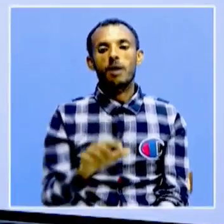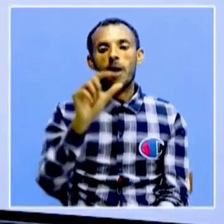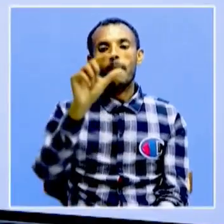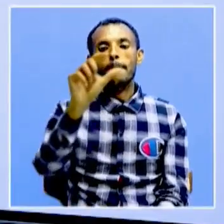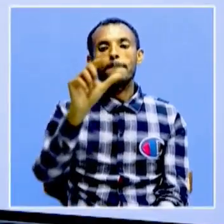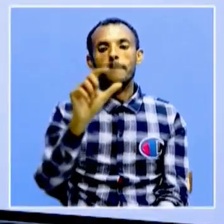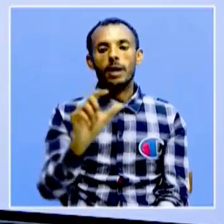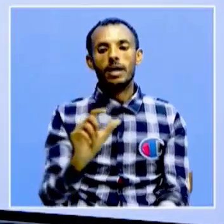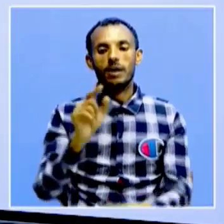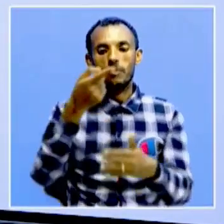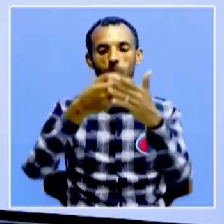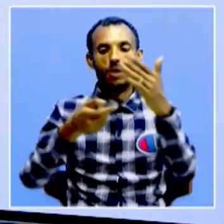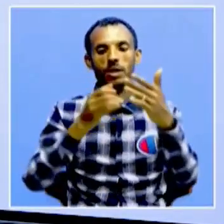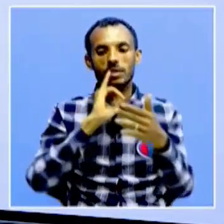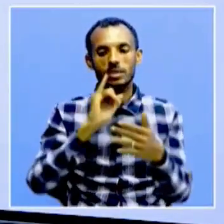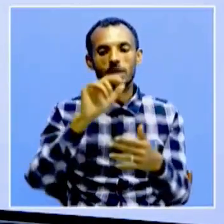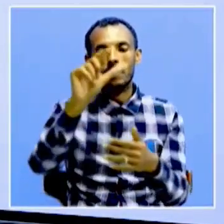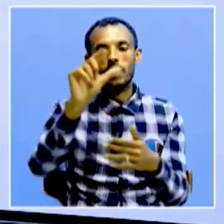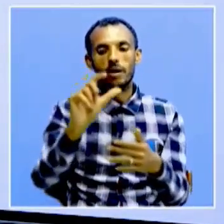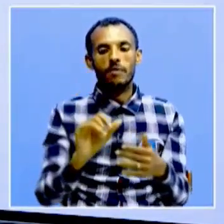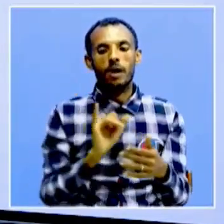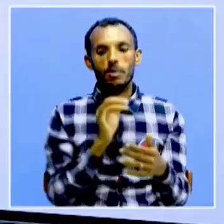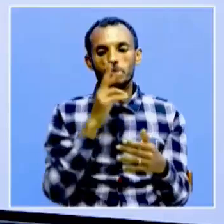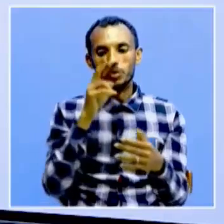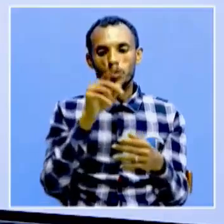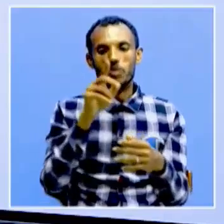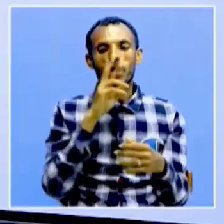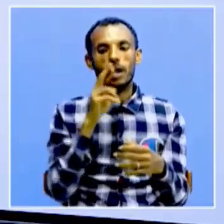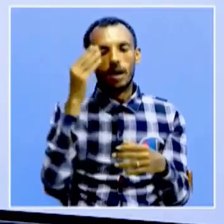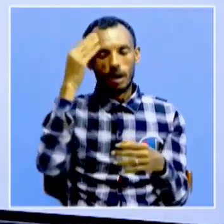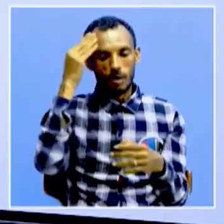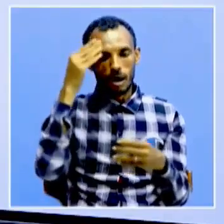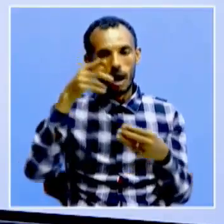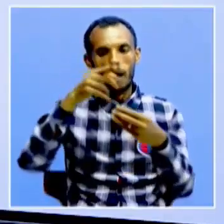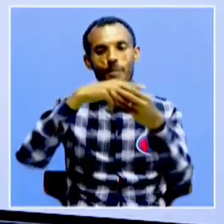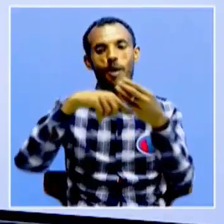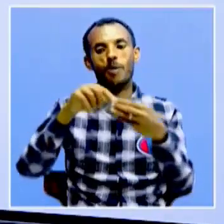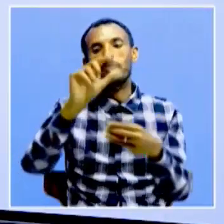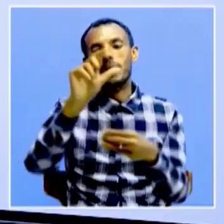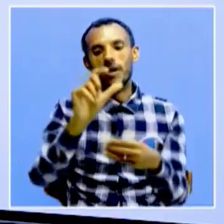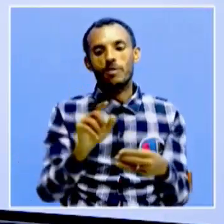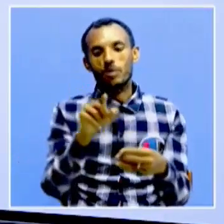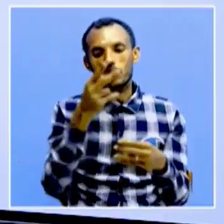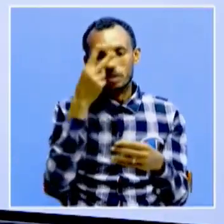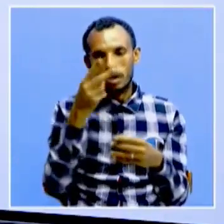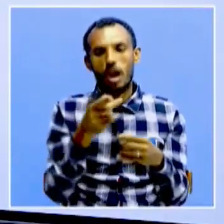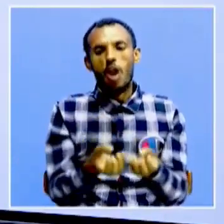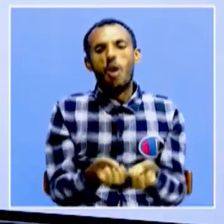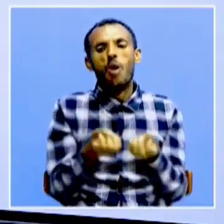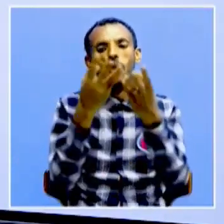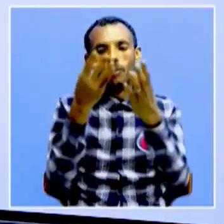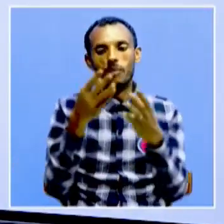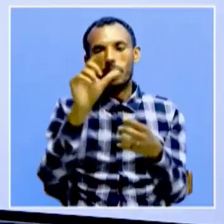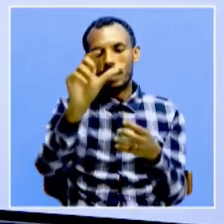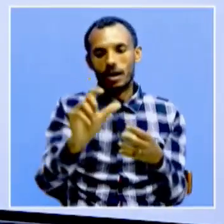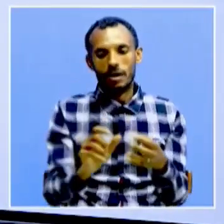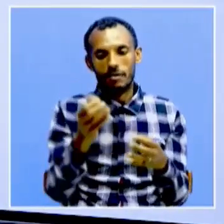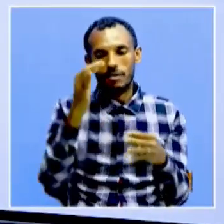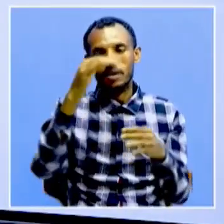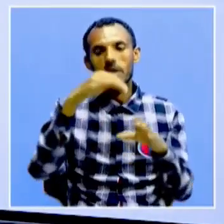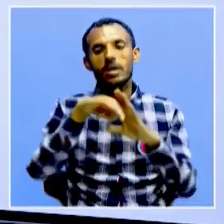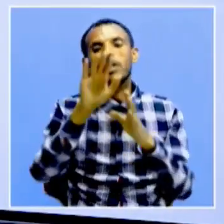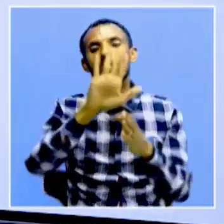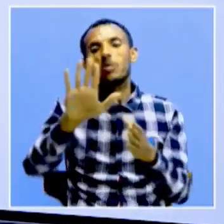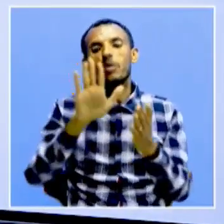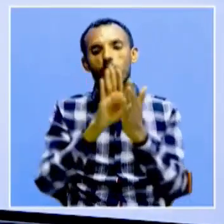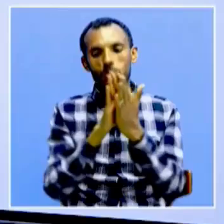What is a paragraph? I'm sure you know about a paragraph because you have seen a lot of paragraphs so far in your textbook, and